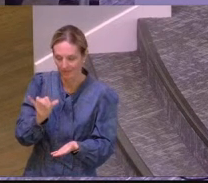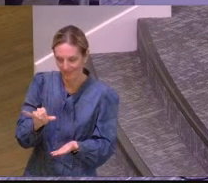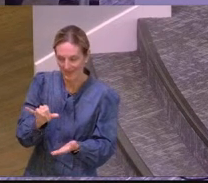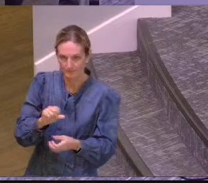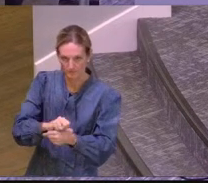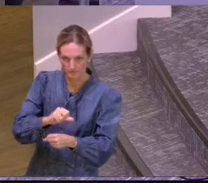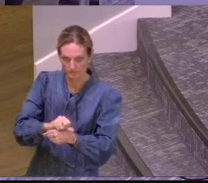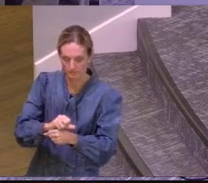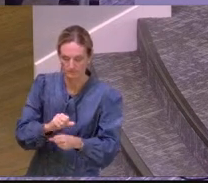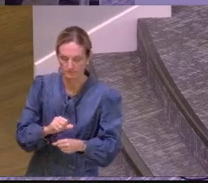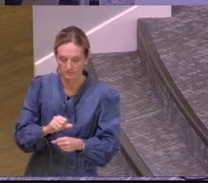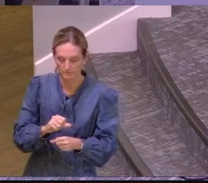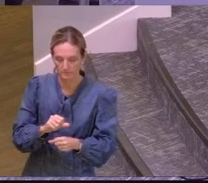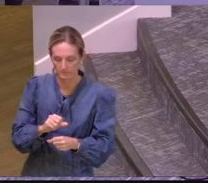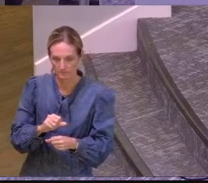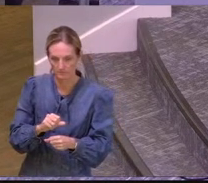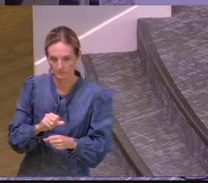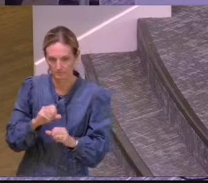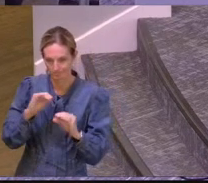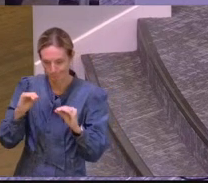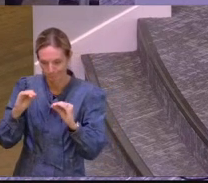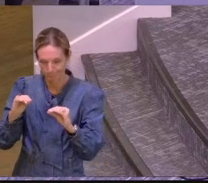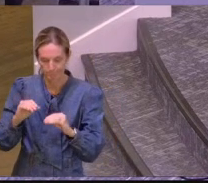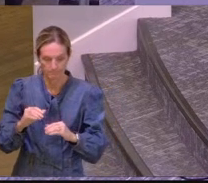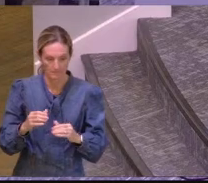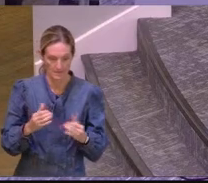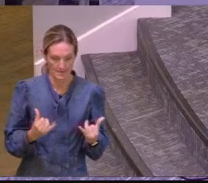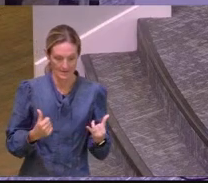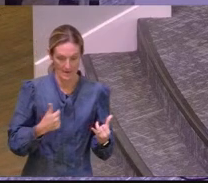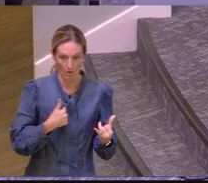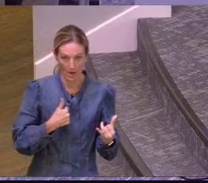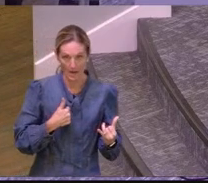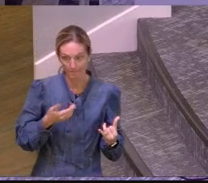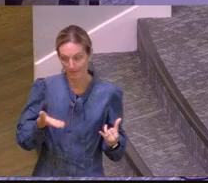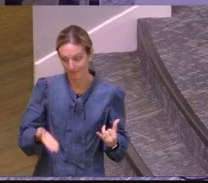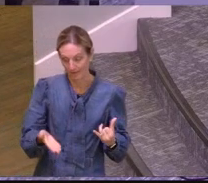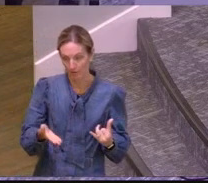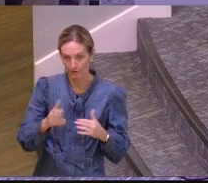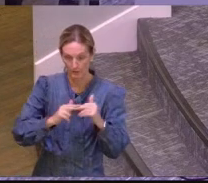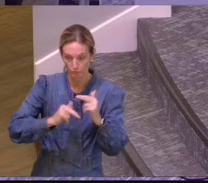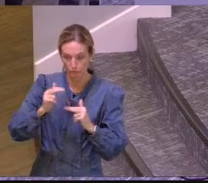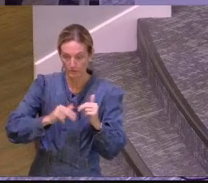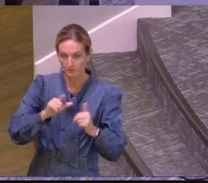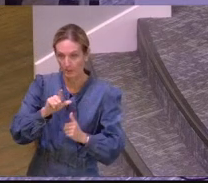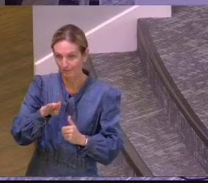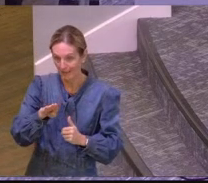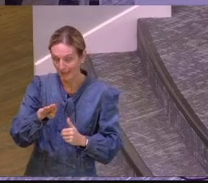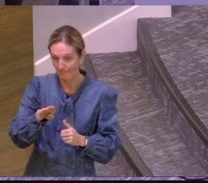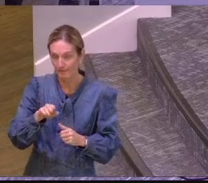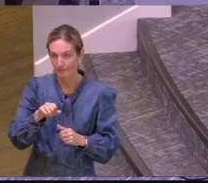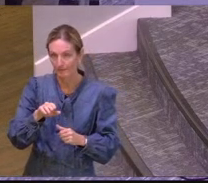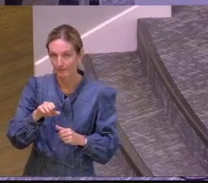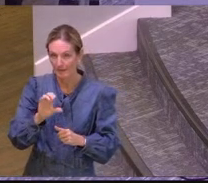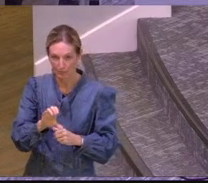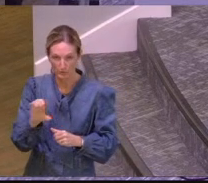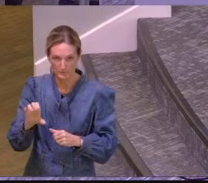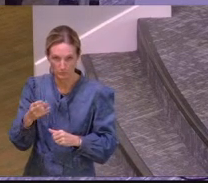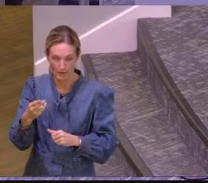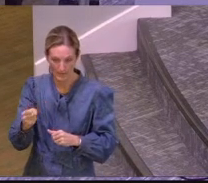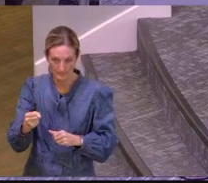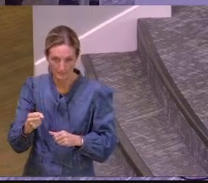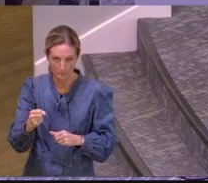Having been in the construction laboratory at Clark Central